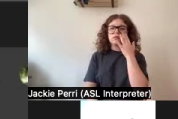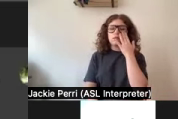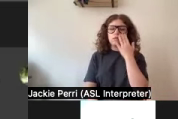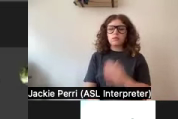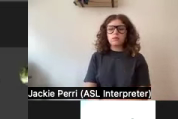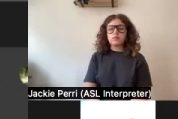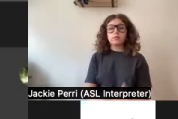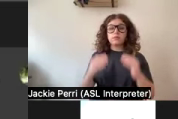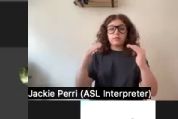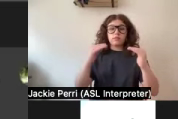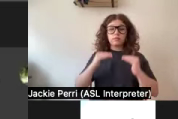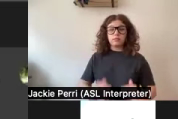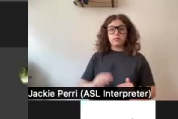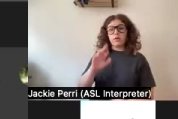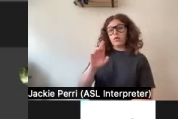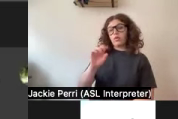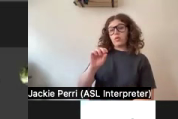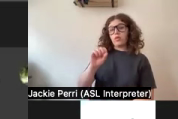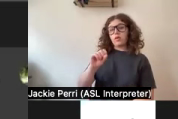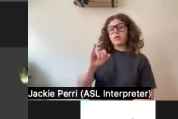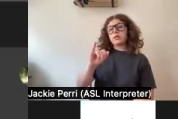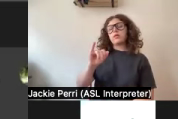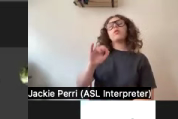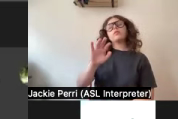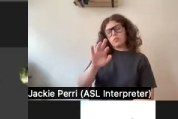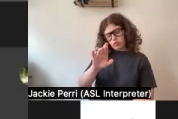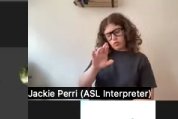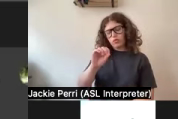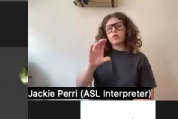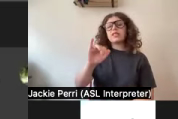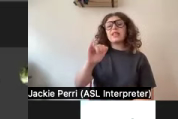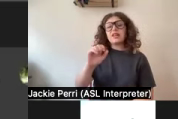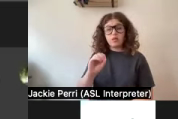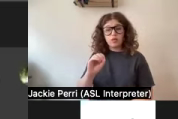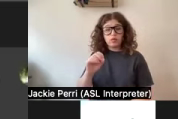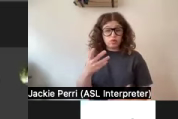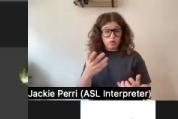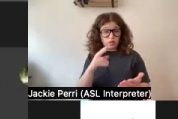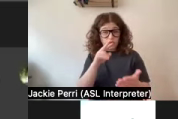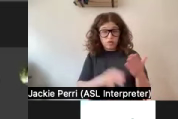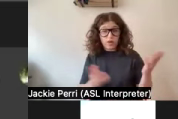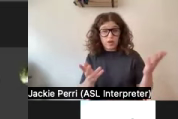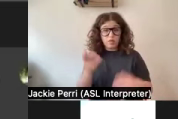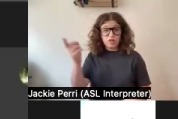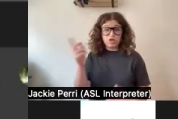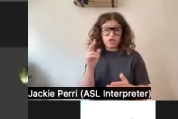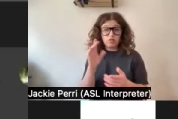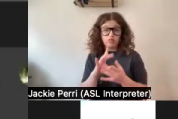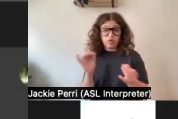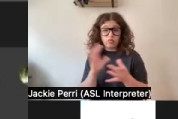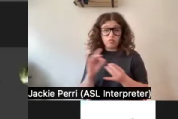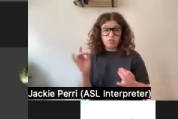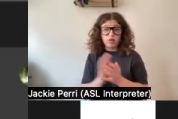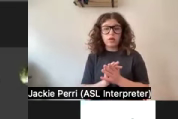And then Rocio, I don't know if you want to read Rocio, what she wrote in the chat. Ah, See